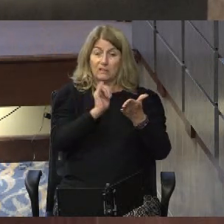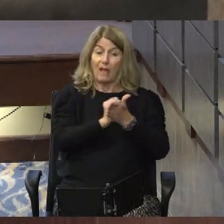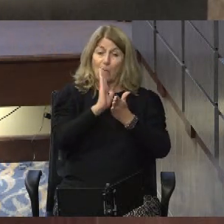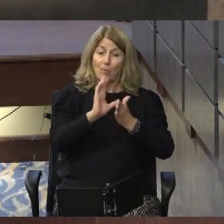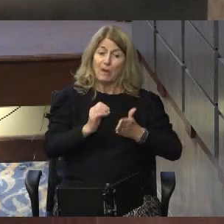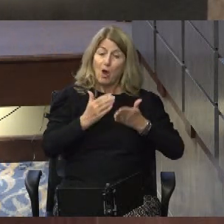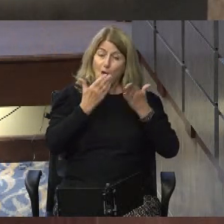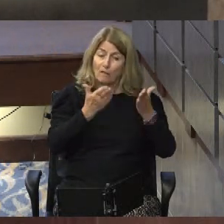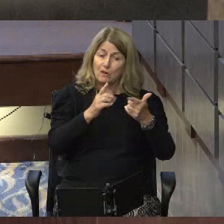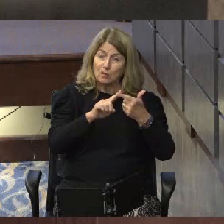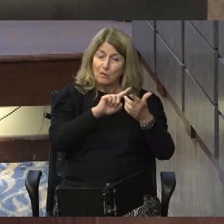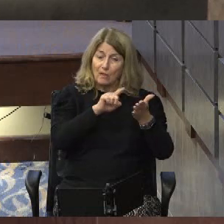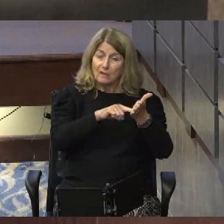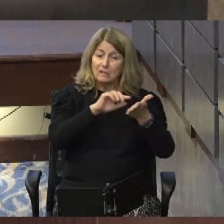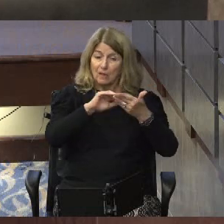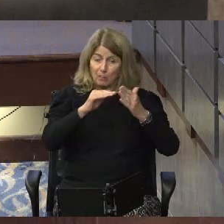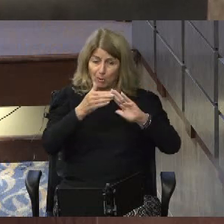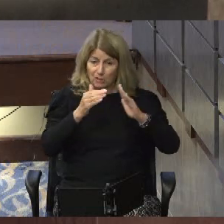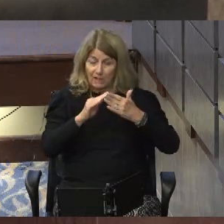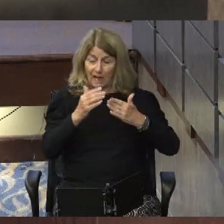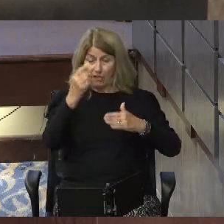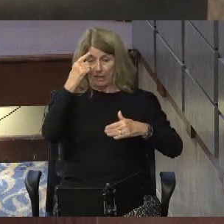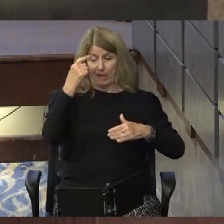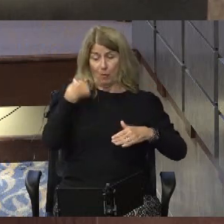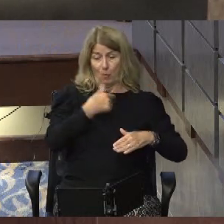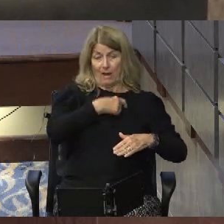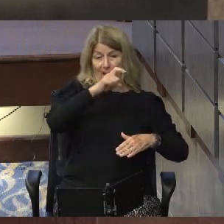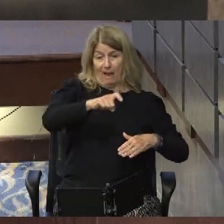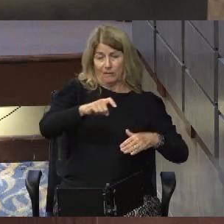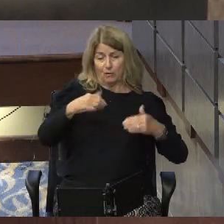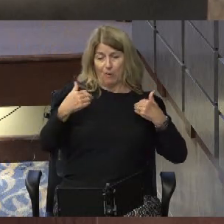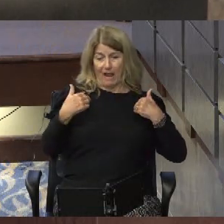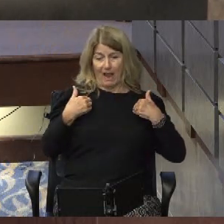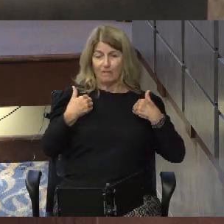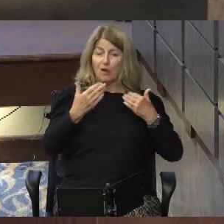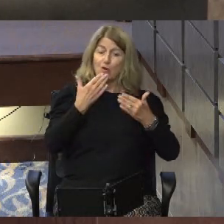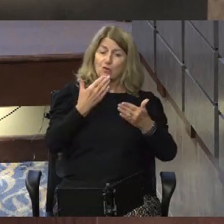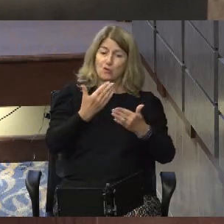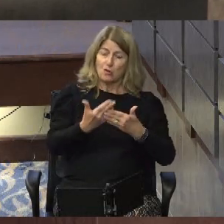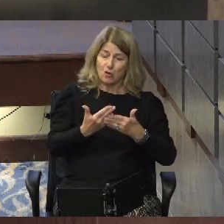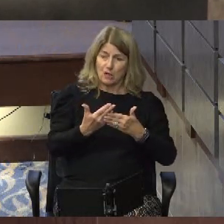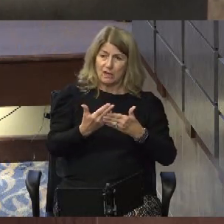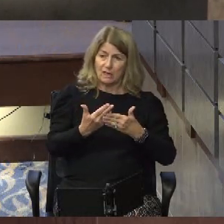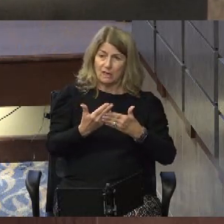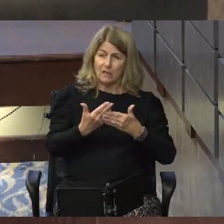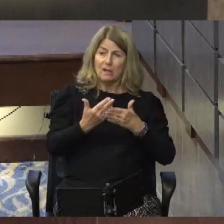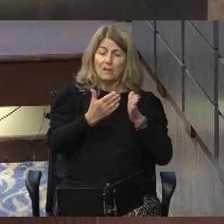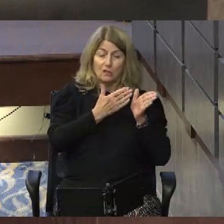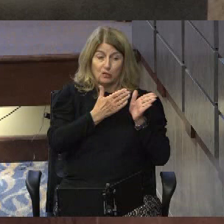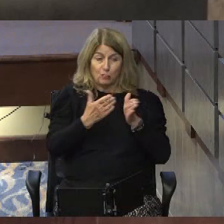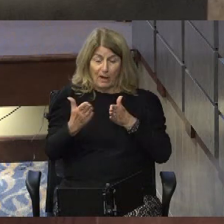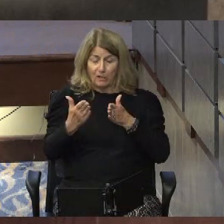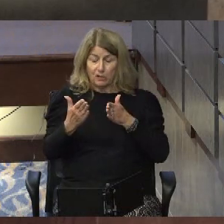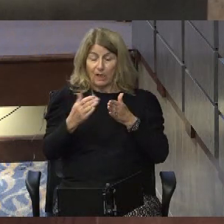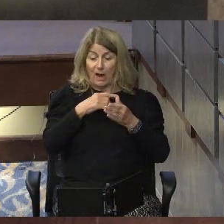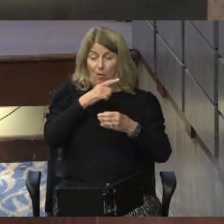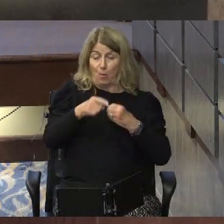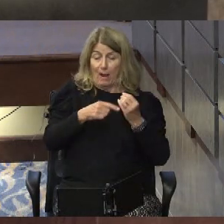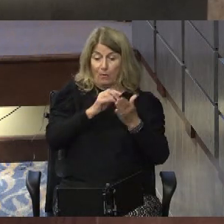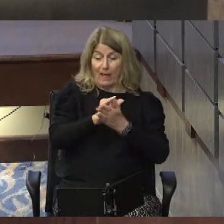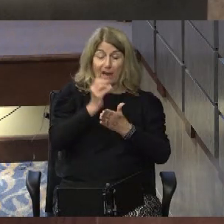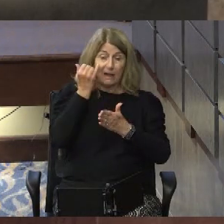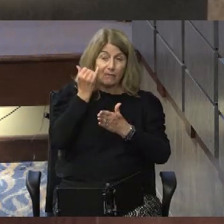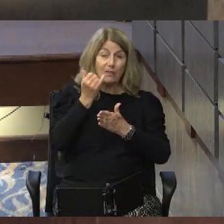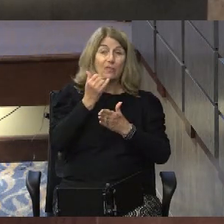in this community. And I think that we have to have a good strategy around that. And if there are people